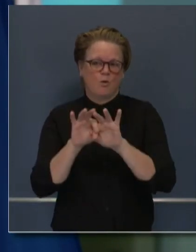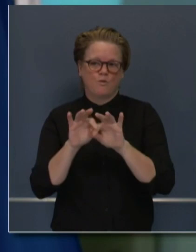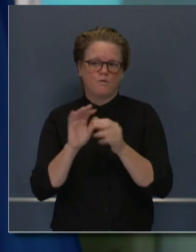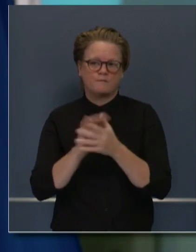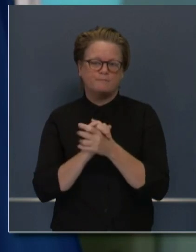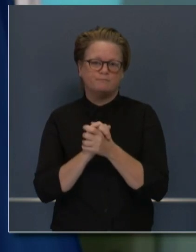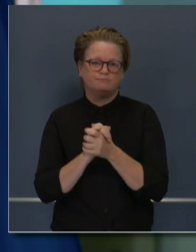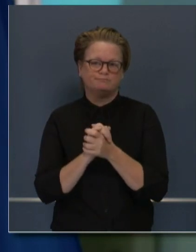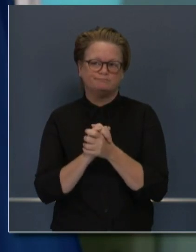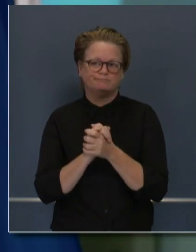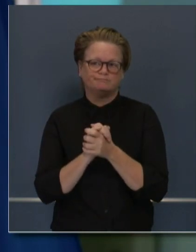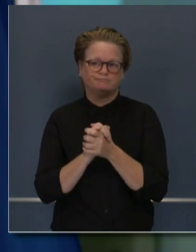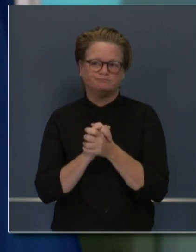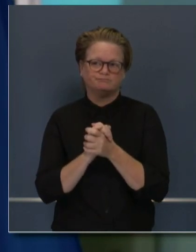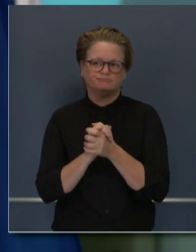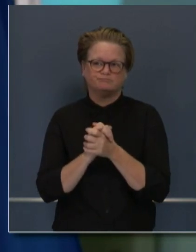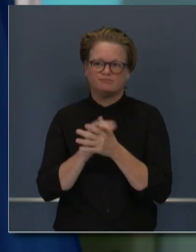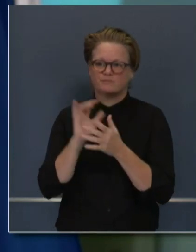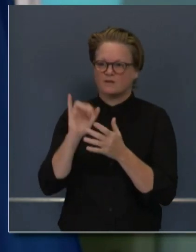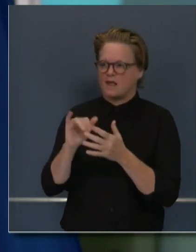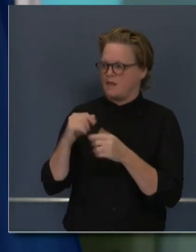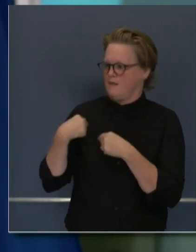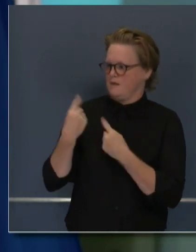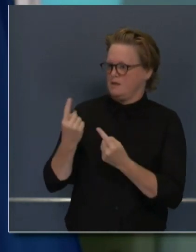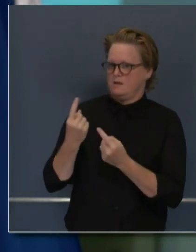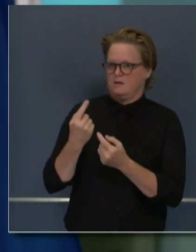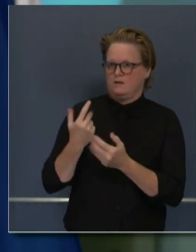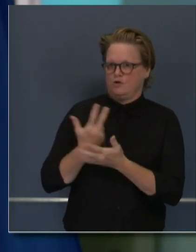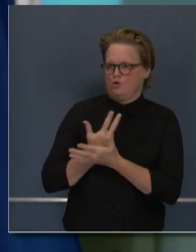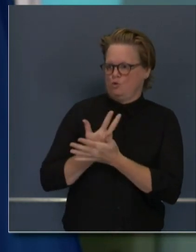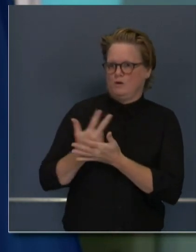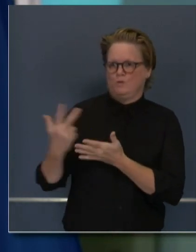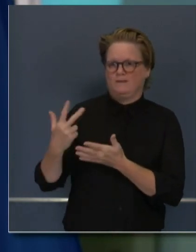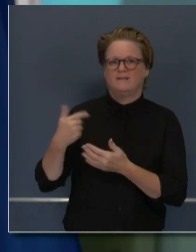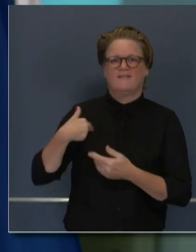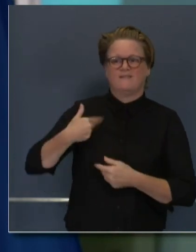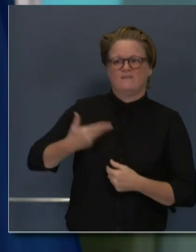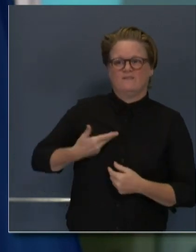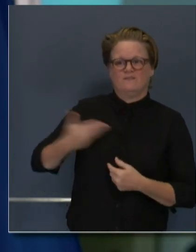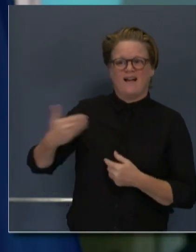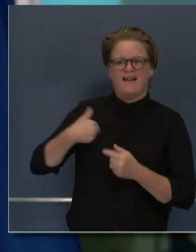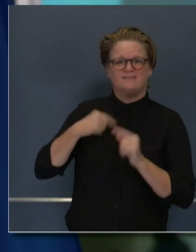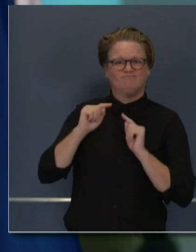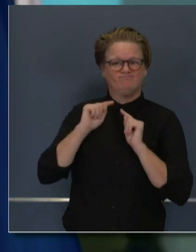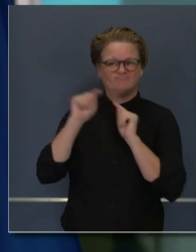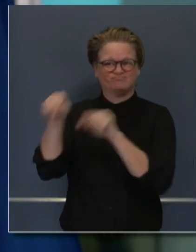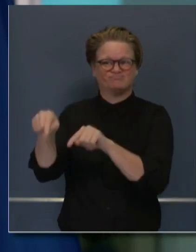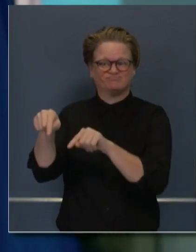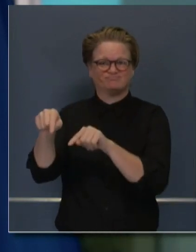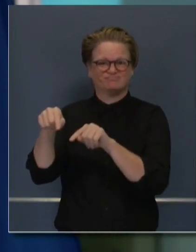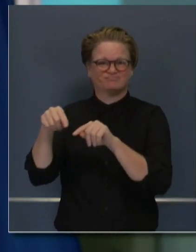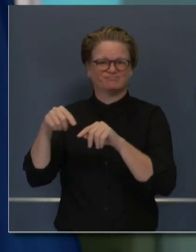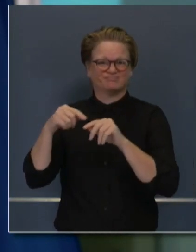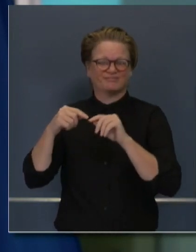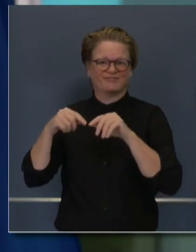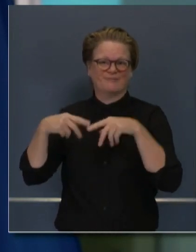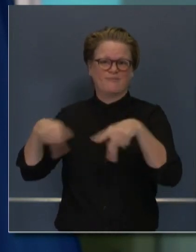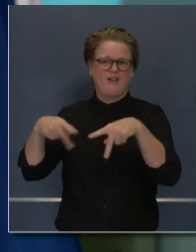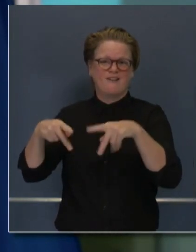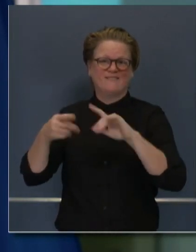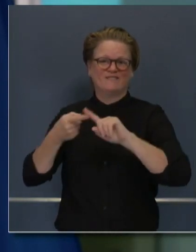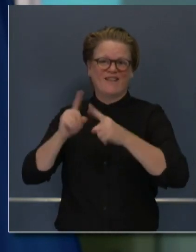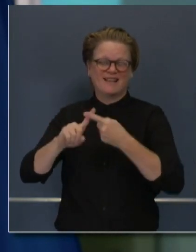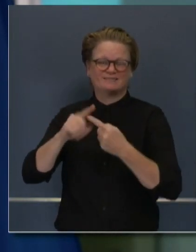few weeks ago, I was asked to go to a friend's 50th birthday. My wife and I, a friend that I've known for almost